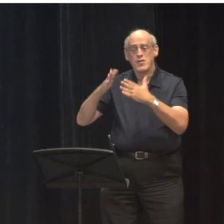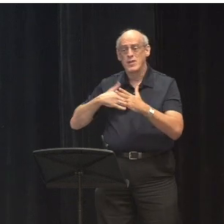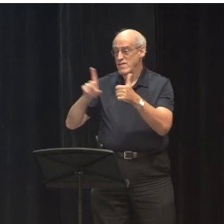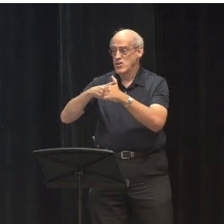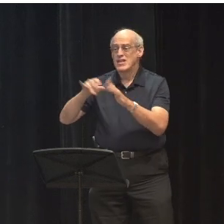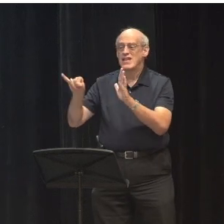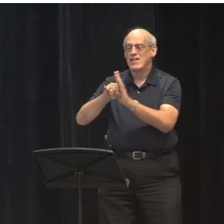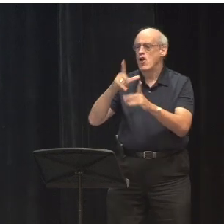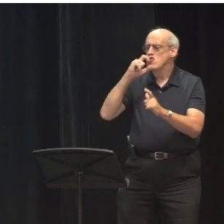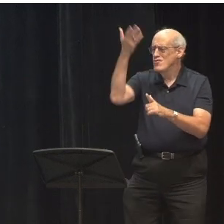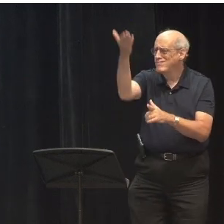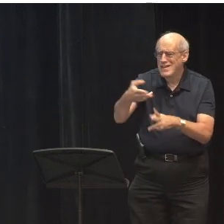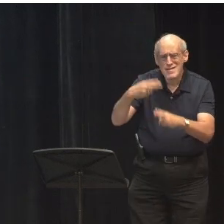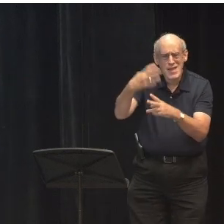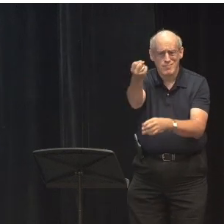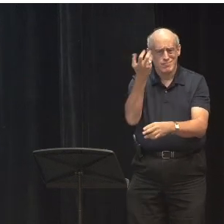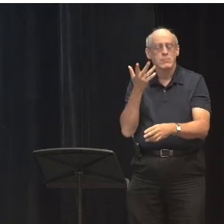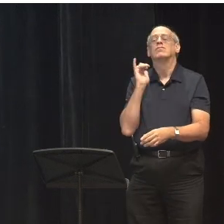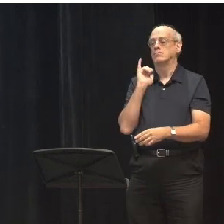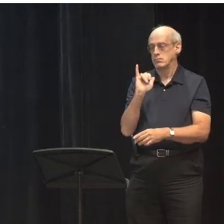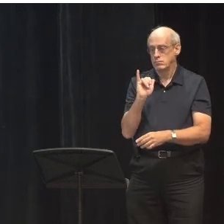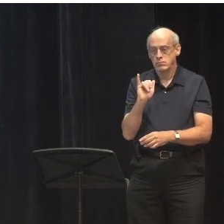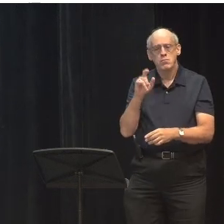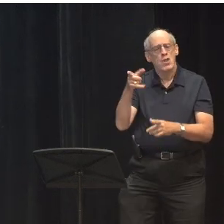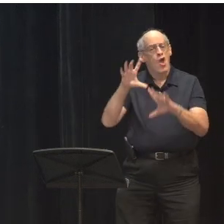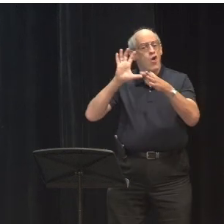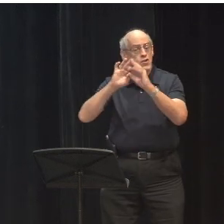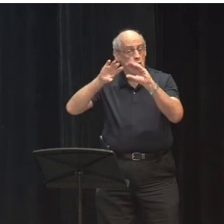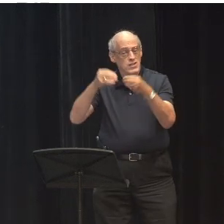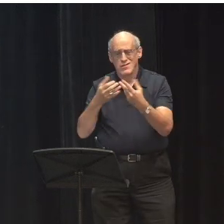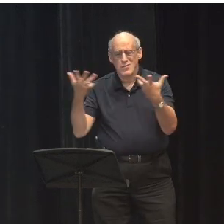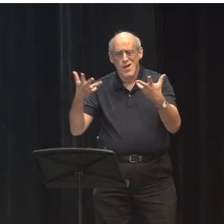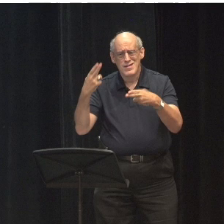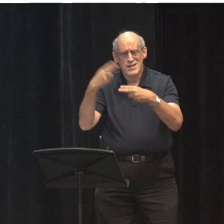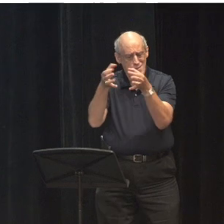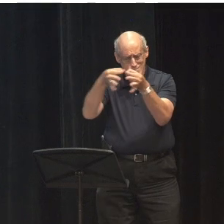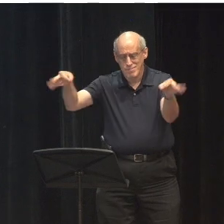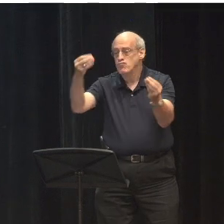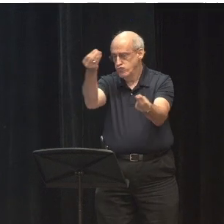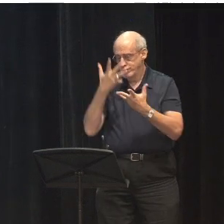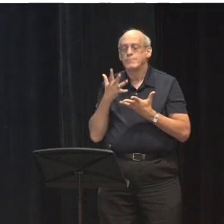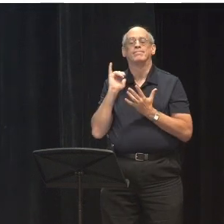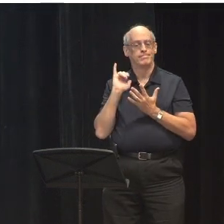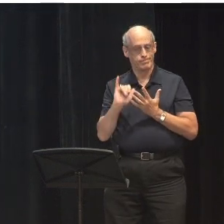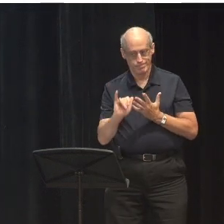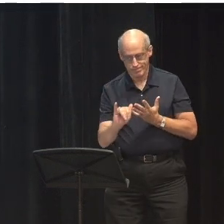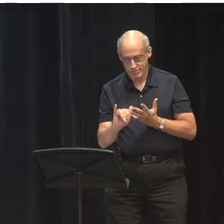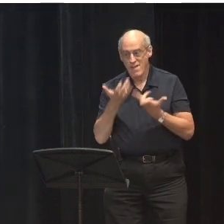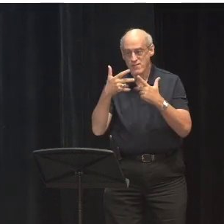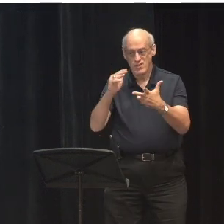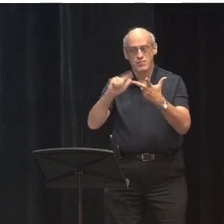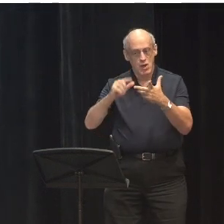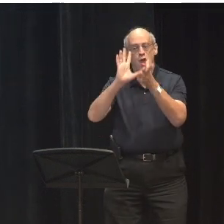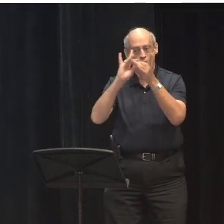identify yourselves, and if applicable, to tell us the organization on whose behalf you are speaking at the beginning of your